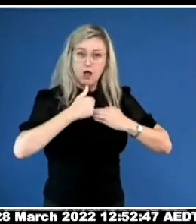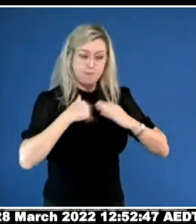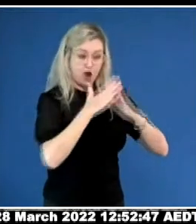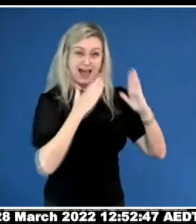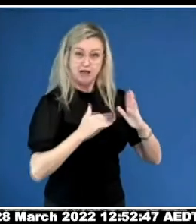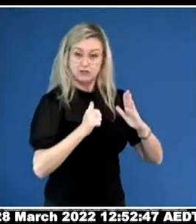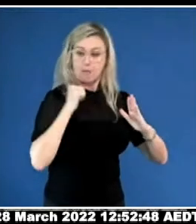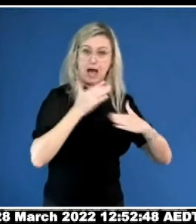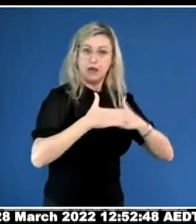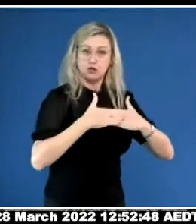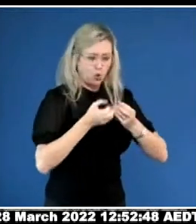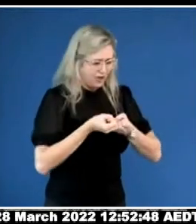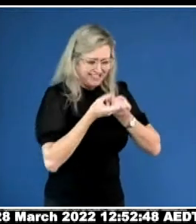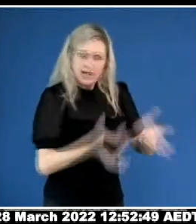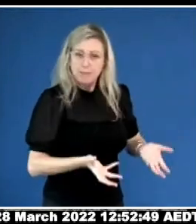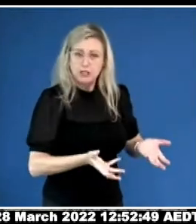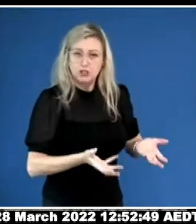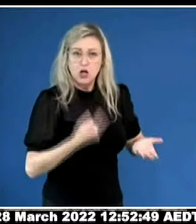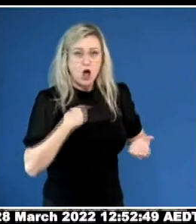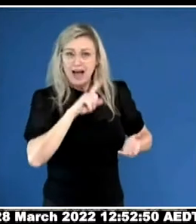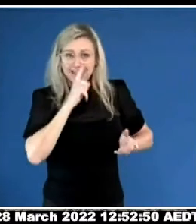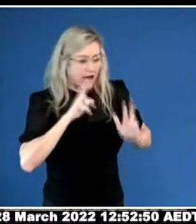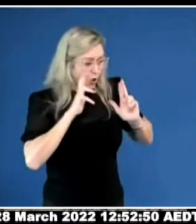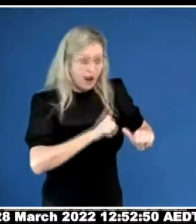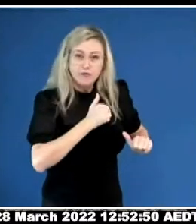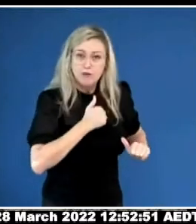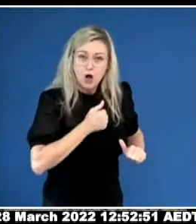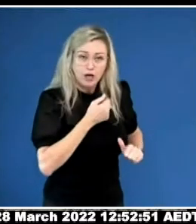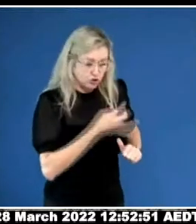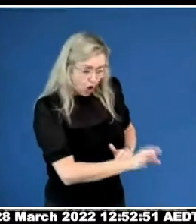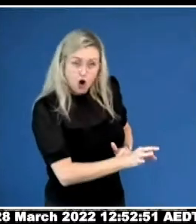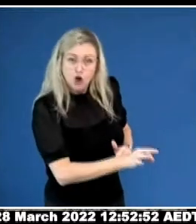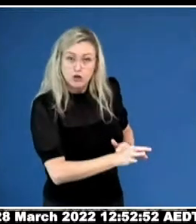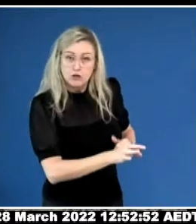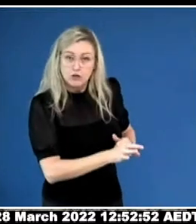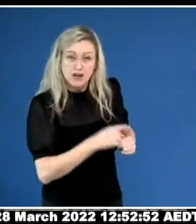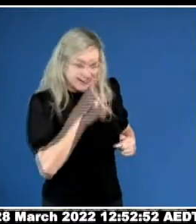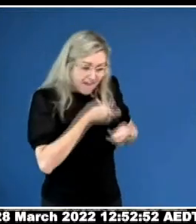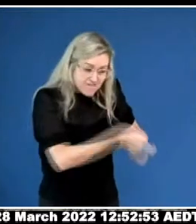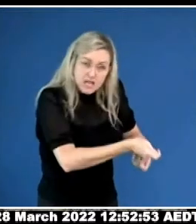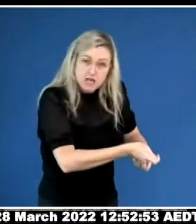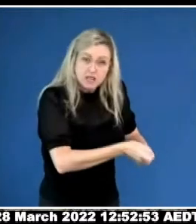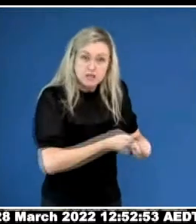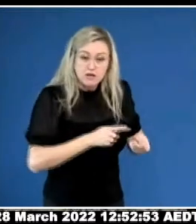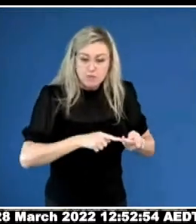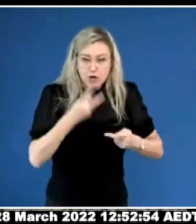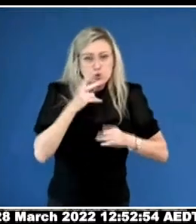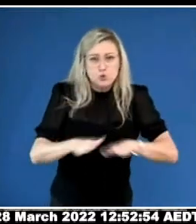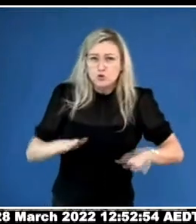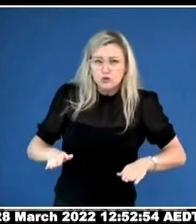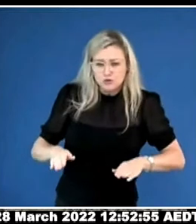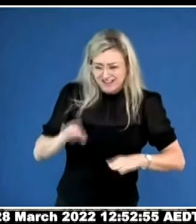couldn't feed my dogs. I was struggling to get my children to school. My poor 16-year-old, who is was traumatized from what had